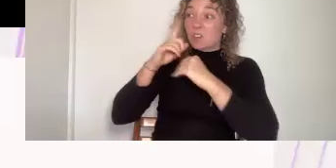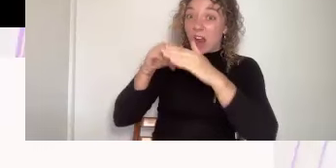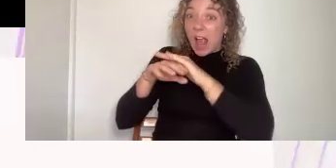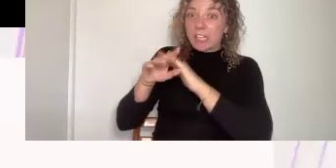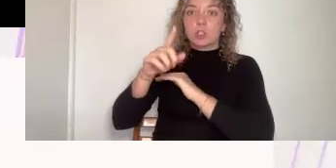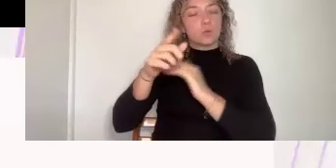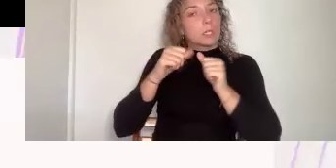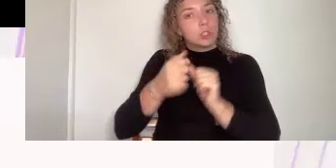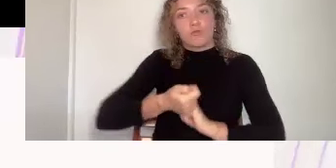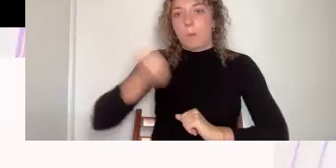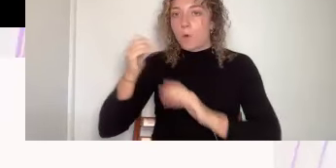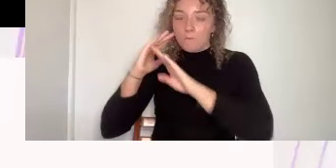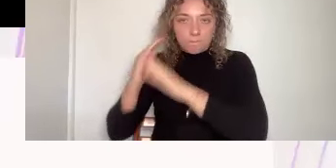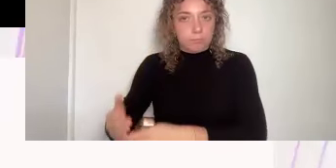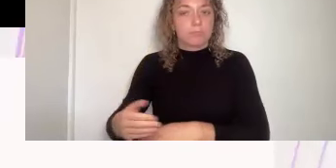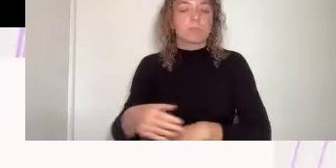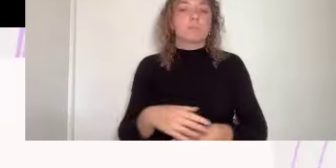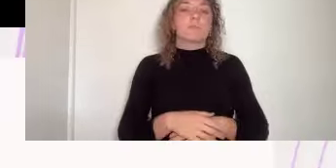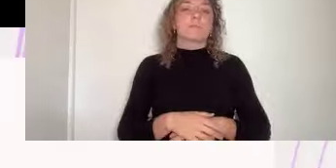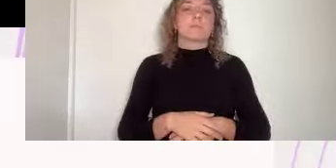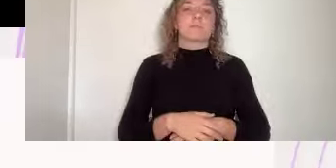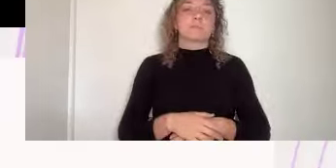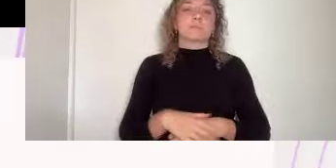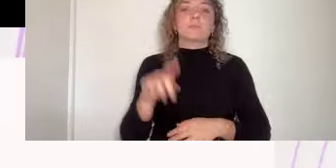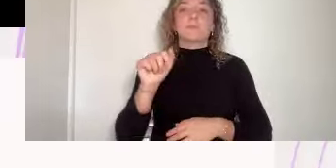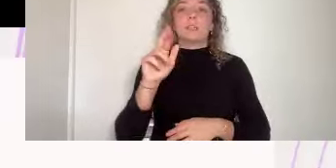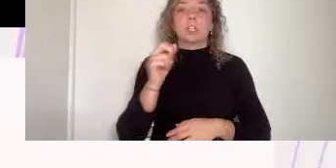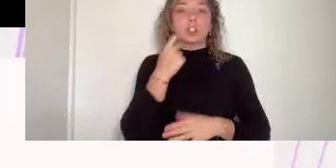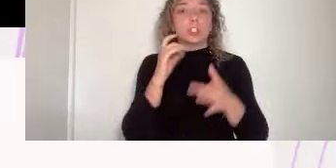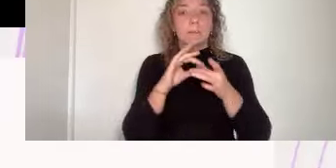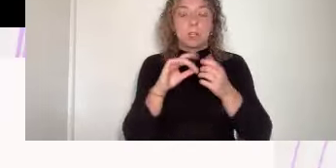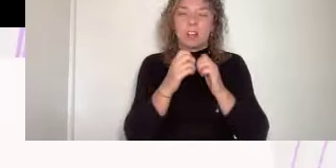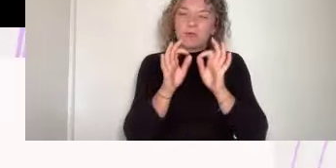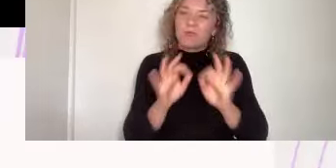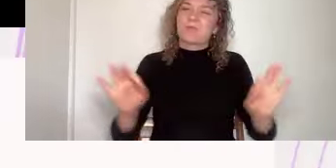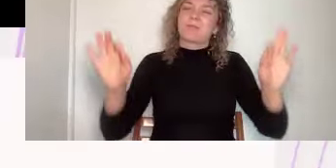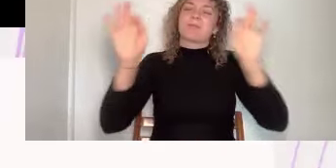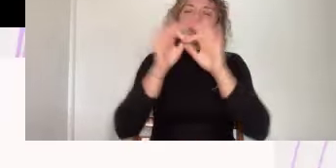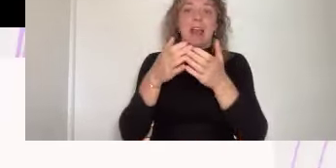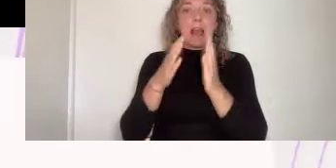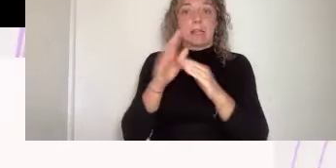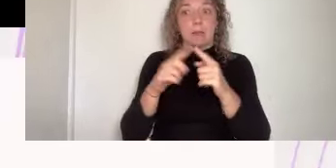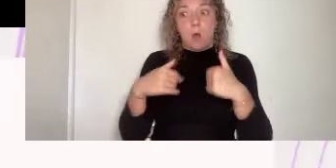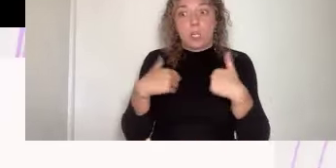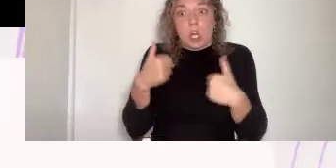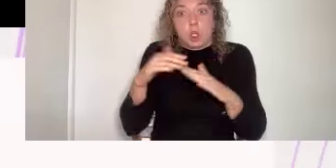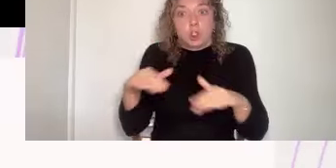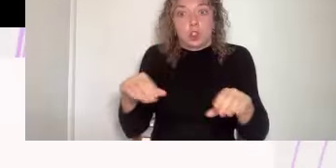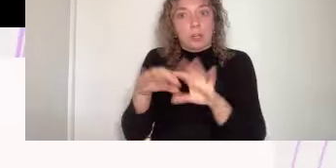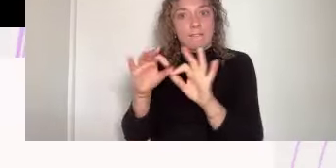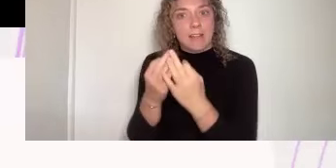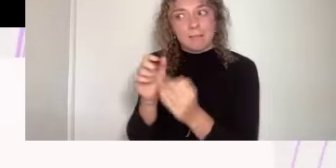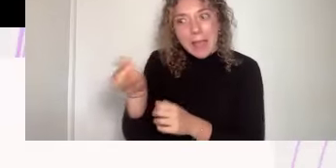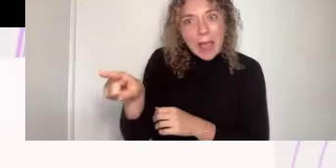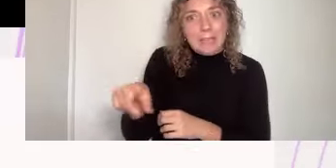families experiencing homelessness. Tara just mentioned how critical it is to ask about younger children in a family.